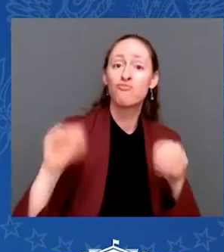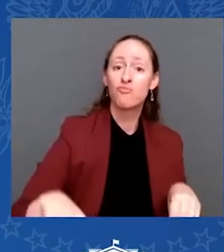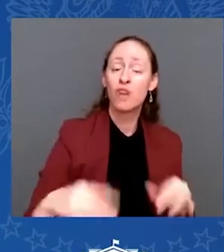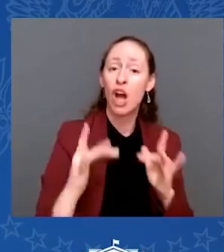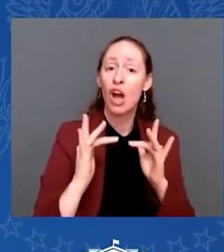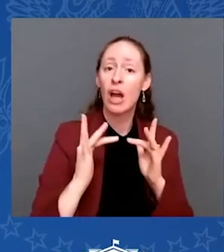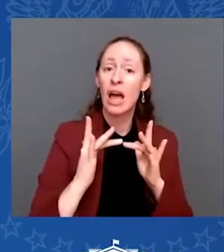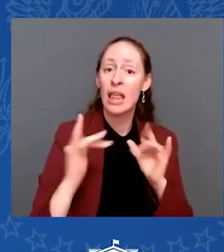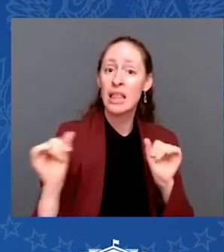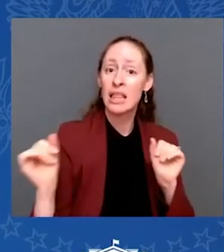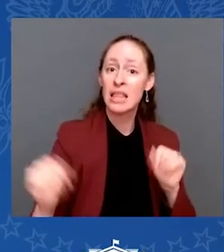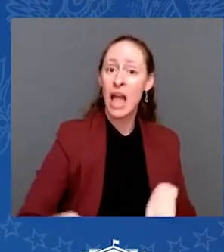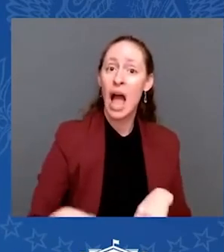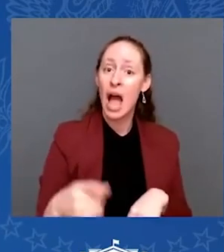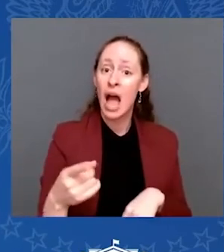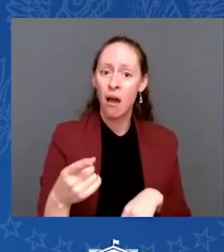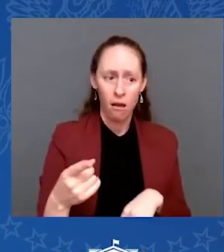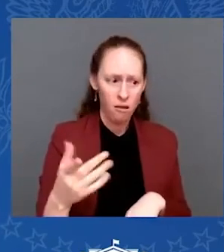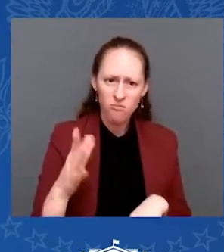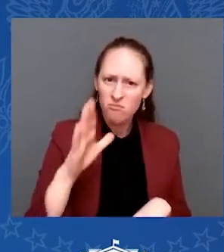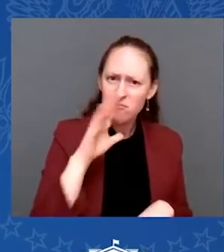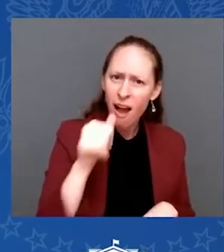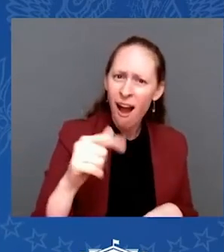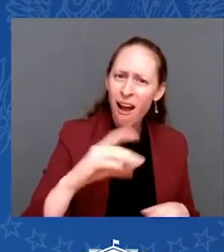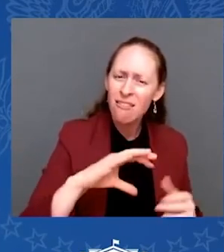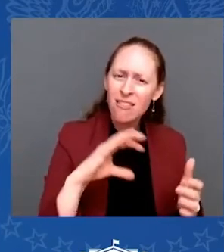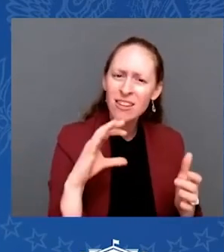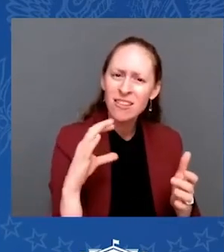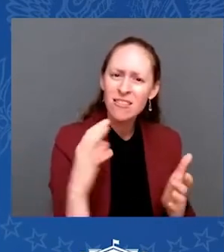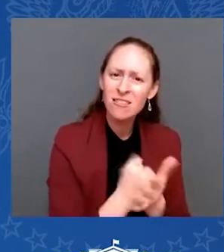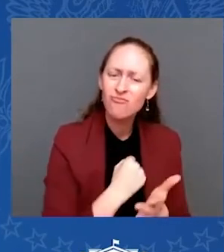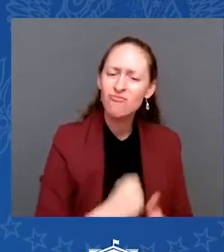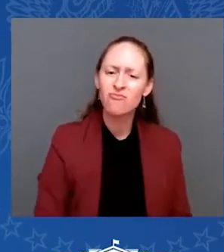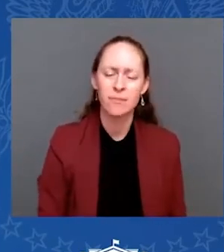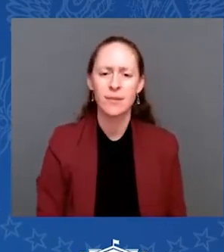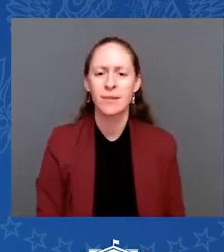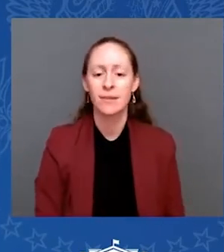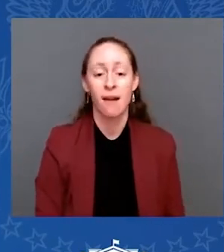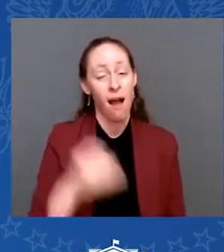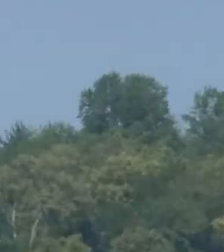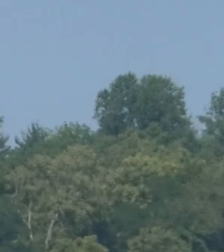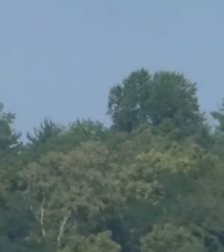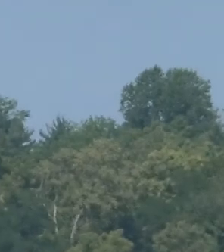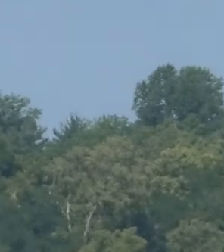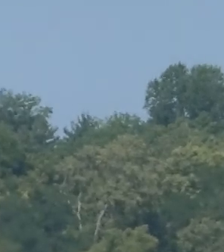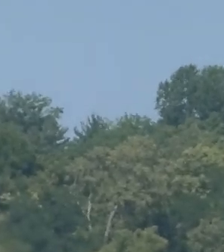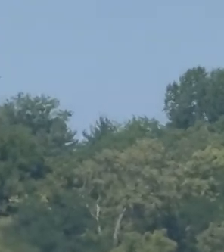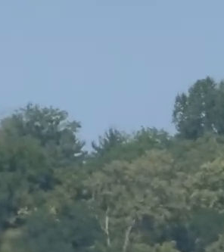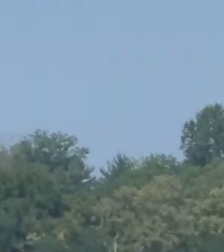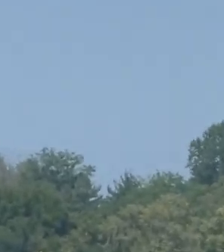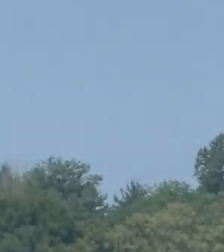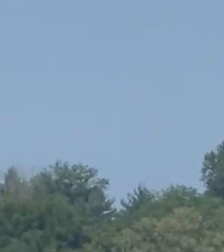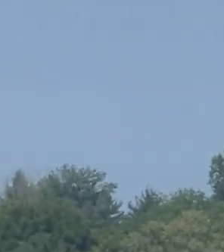can't we do that? So it's going to be different We're going to come back better than before For Mountaintop News, I'm Joel Cordial